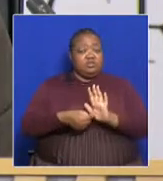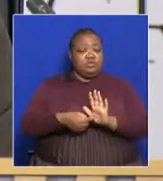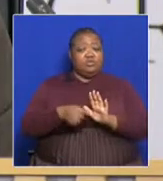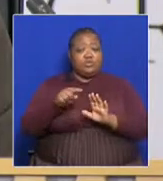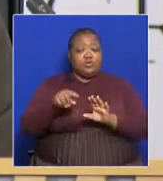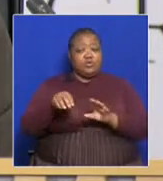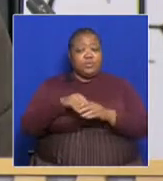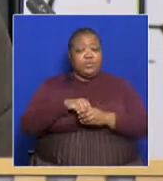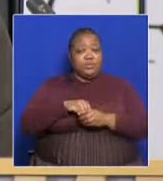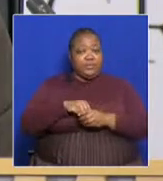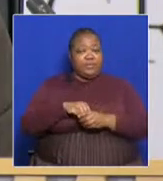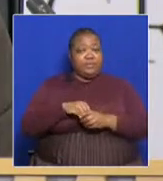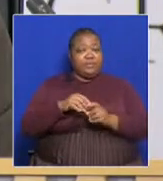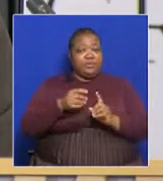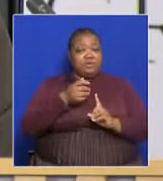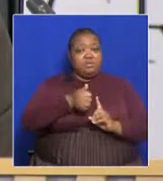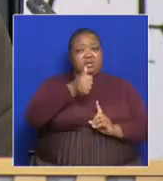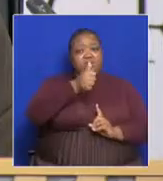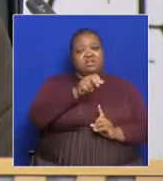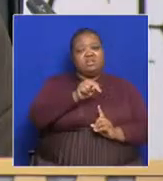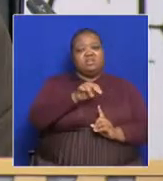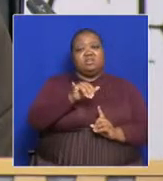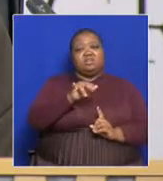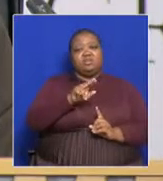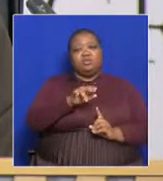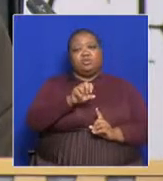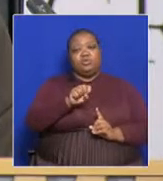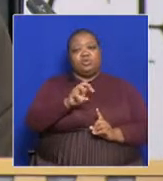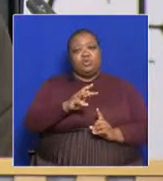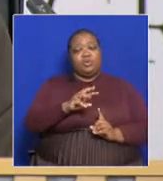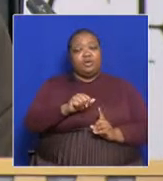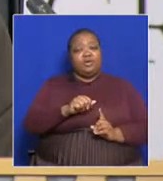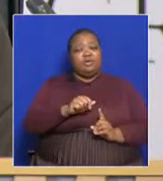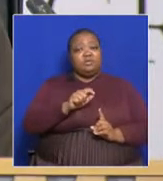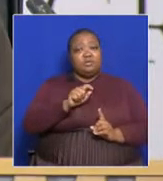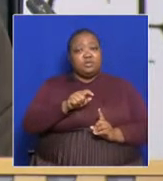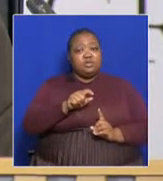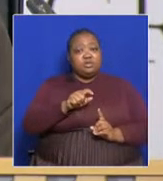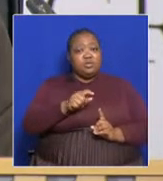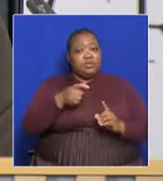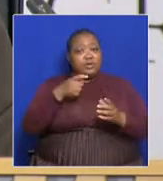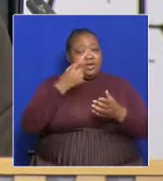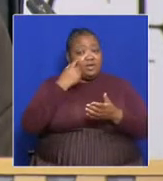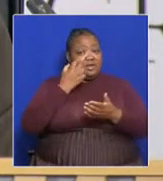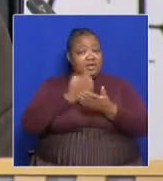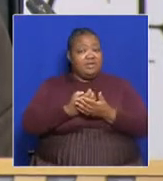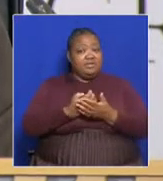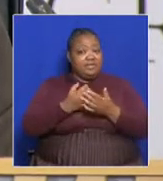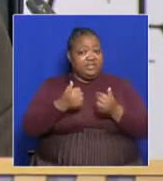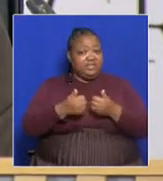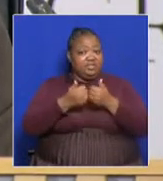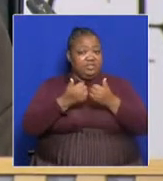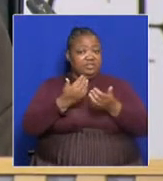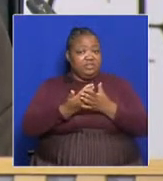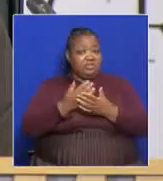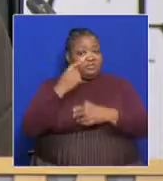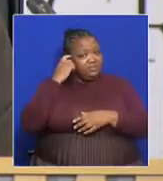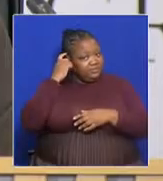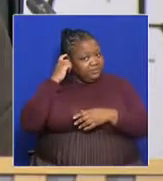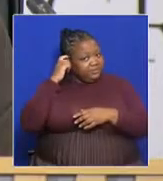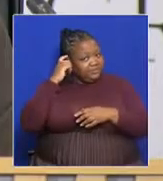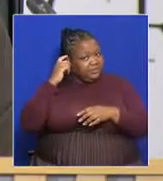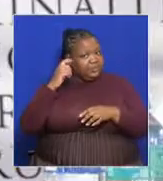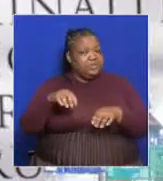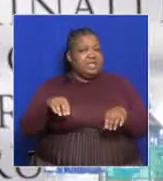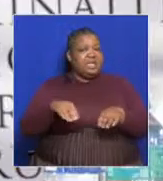Brigadier Nyuso, what would your comment be? Or would you challenge such evidence to be put forward? When you say an active part, Commissioner, what? It was